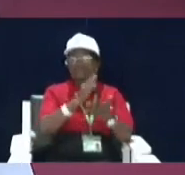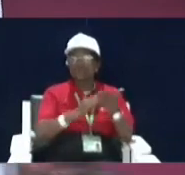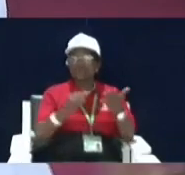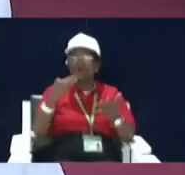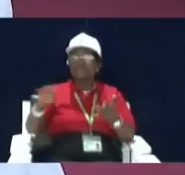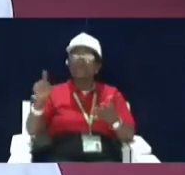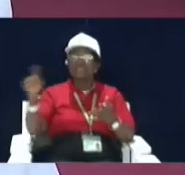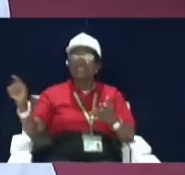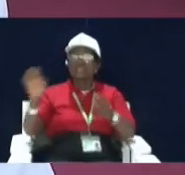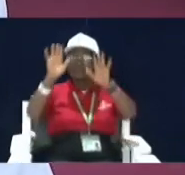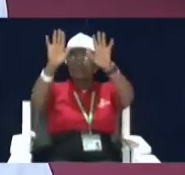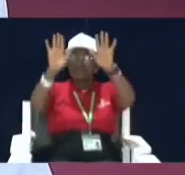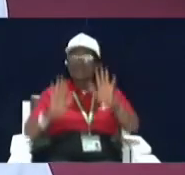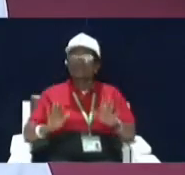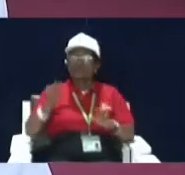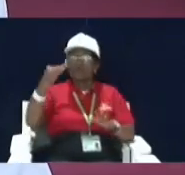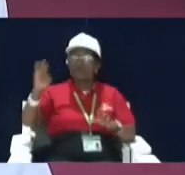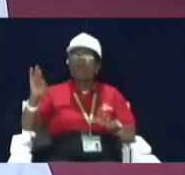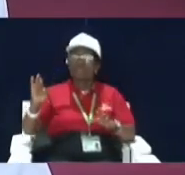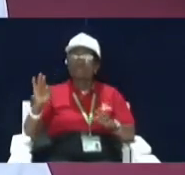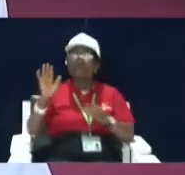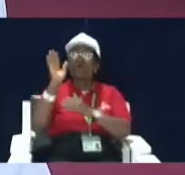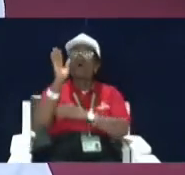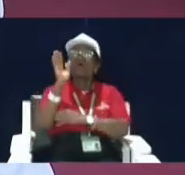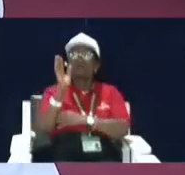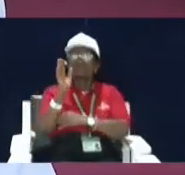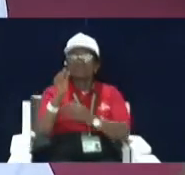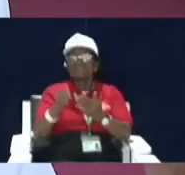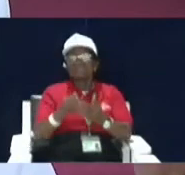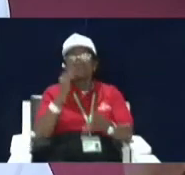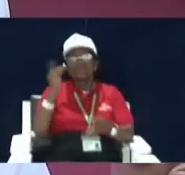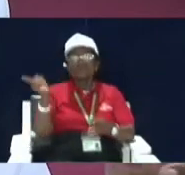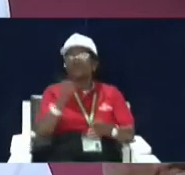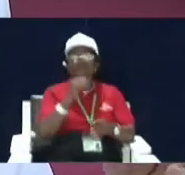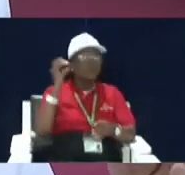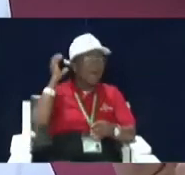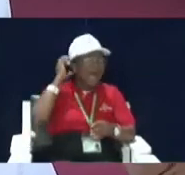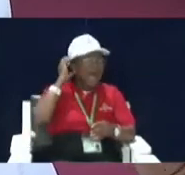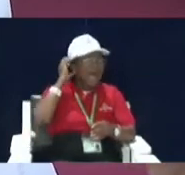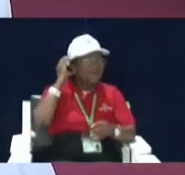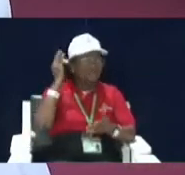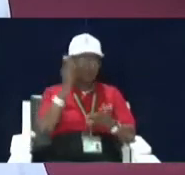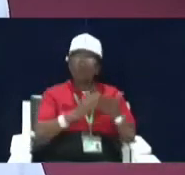You had several testimonies here tonight. You heard of